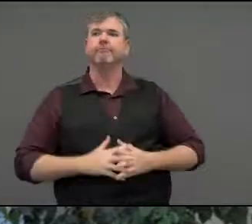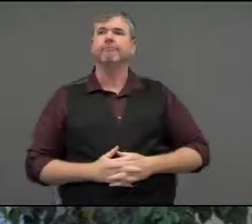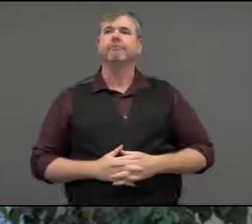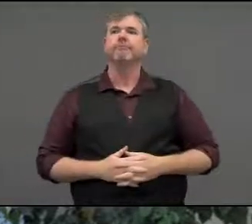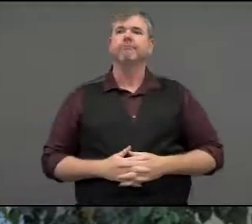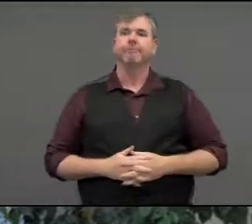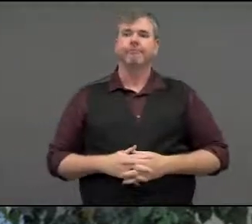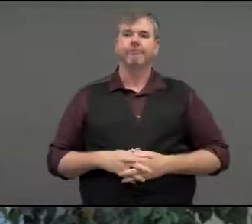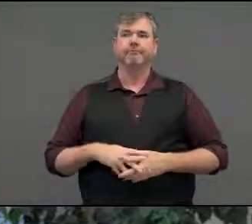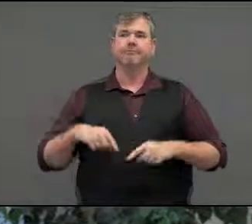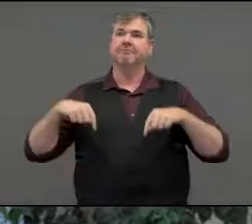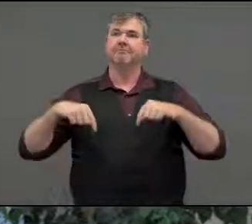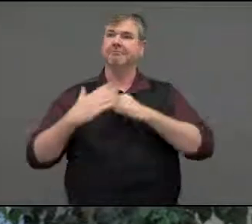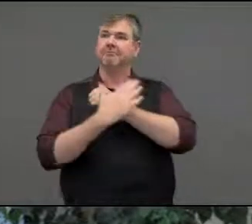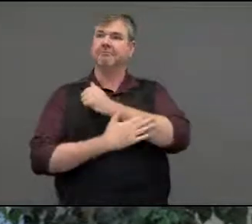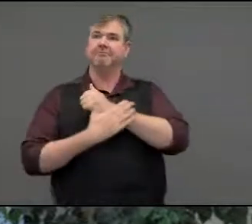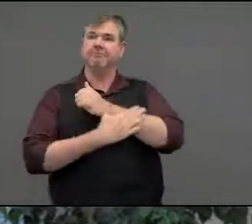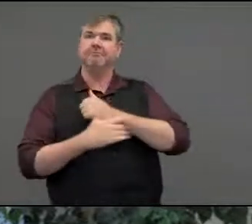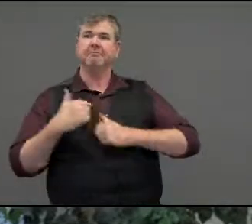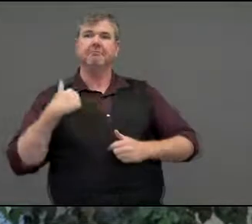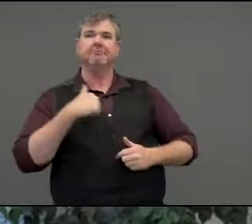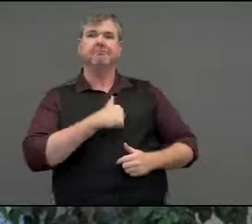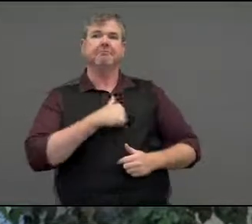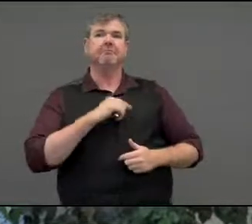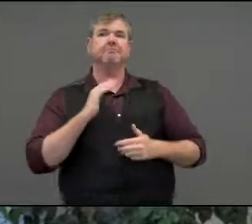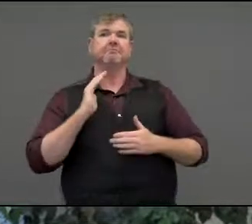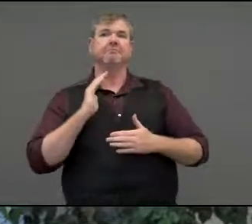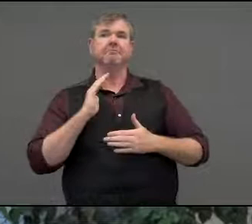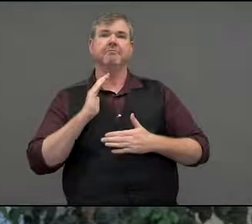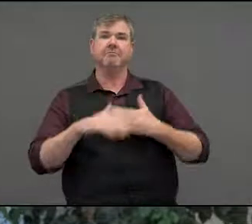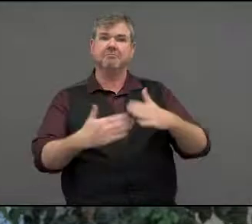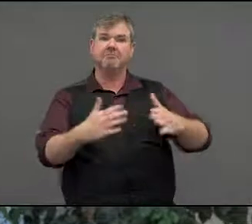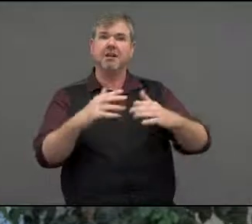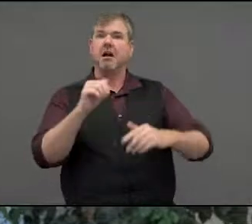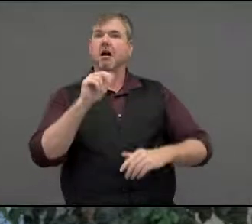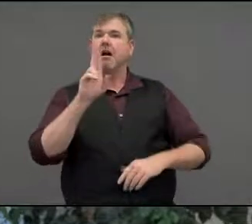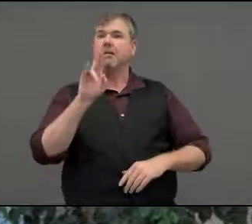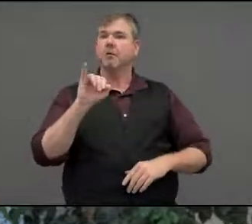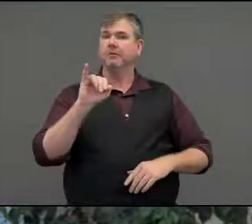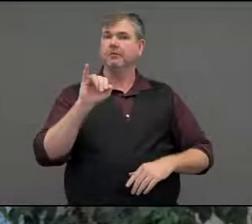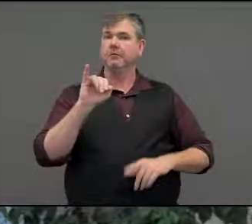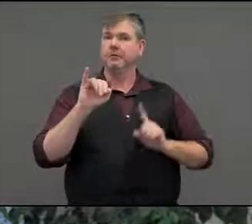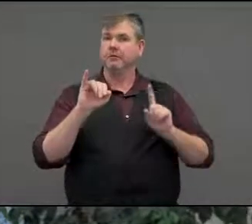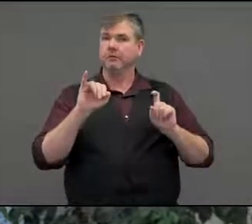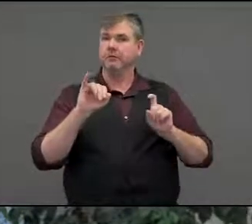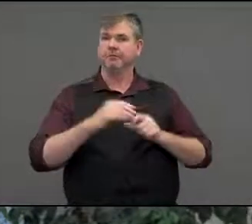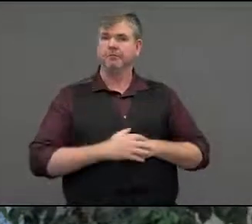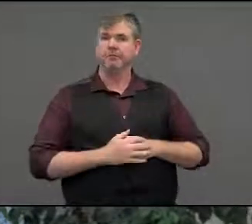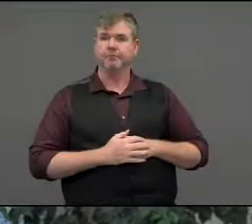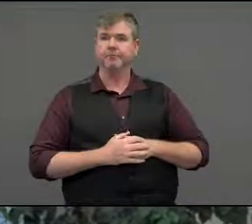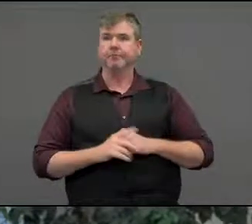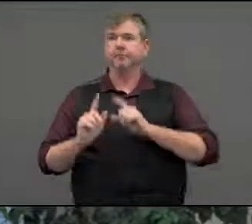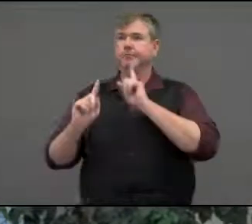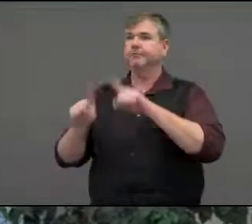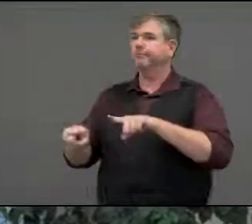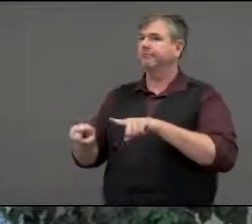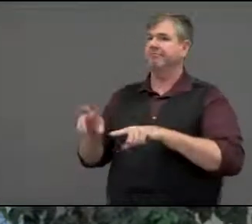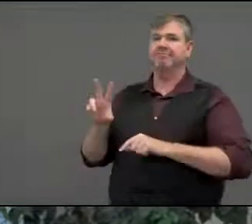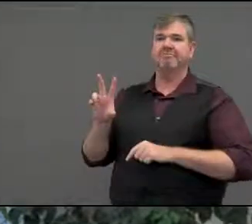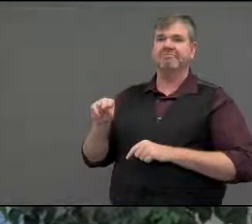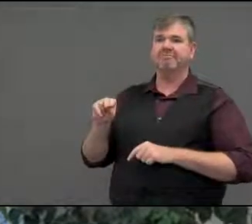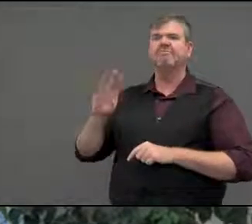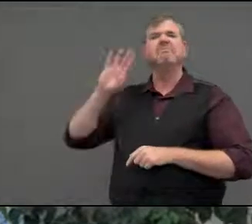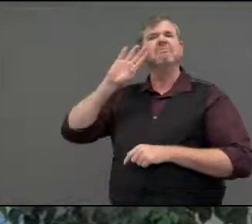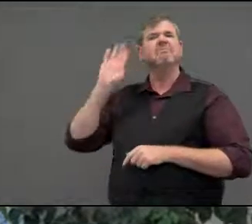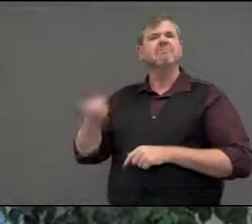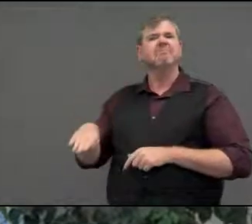No. So I understand there may be some confusion because it is on our resource page, the resource section of our business and workplace page. We do not process anything